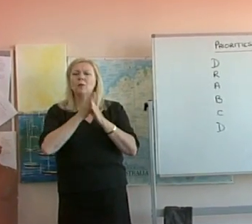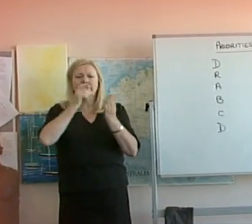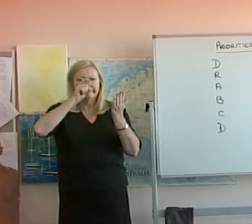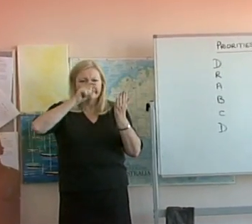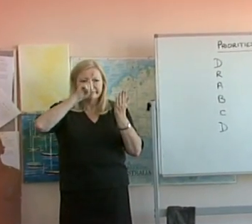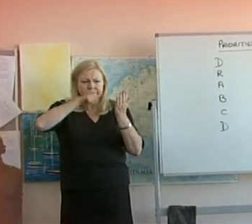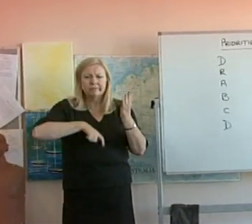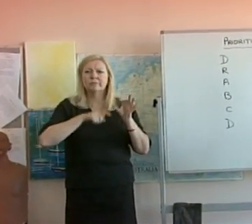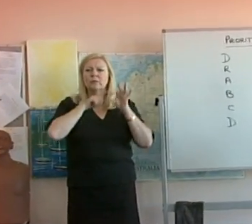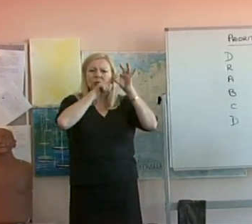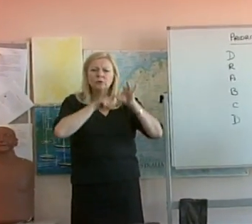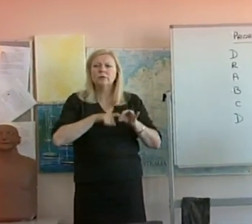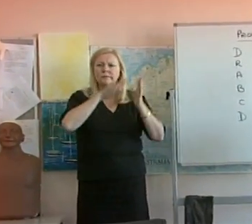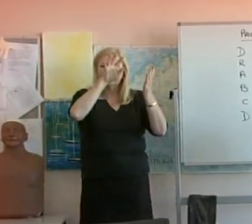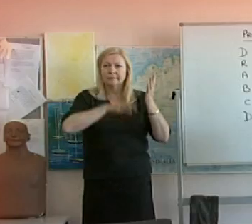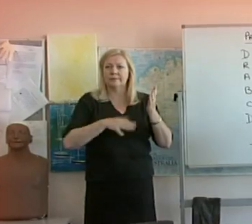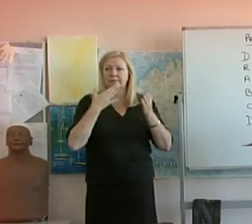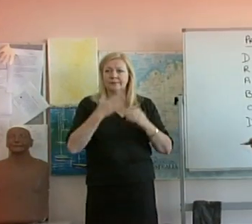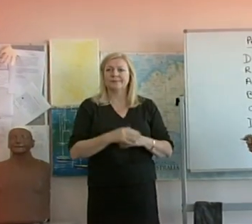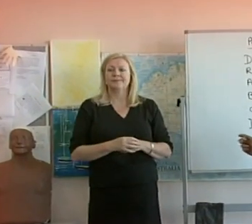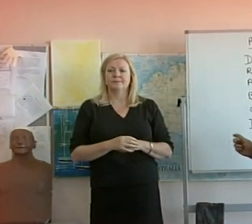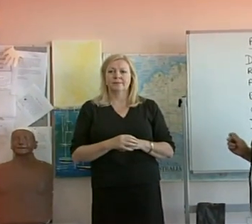those. Could you